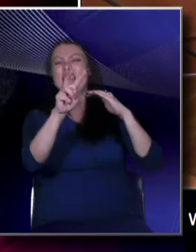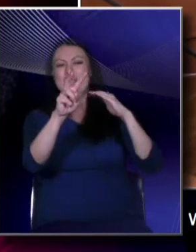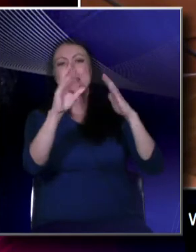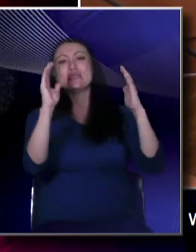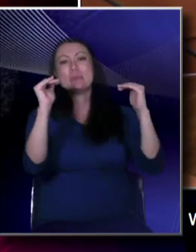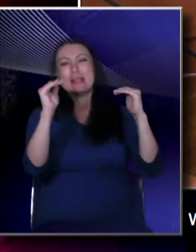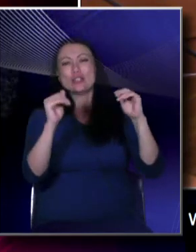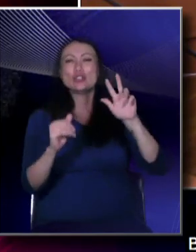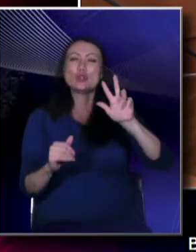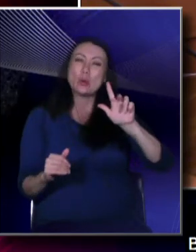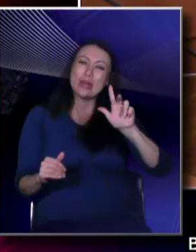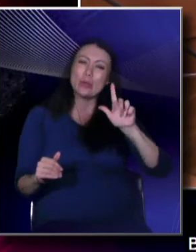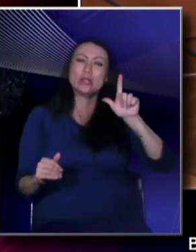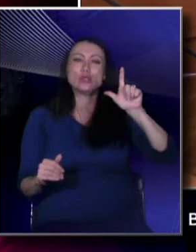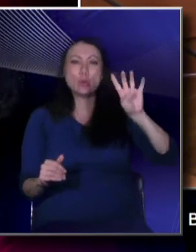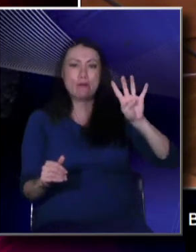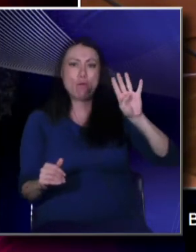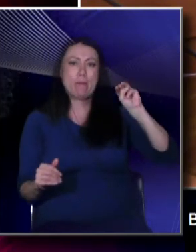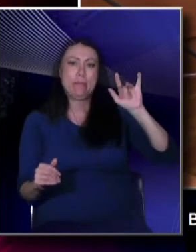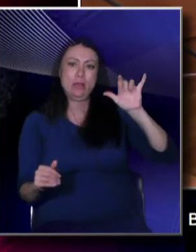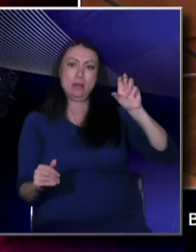between $23 to $24 million.